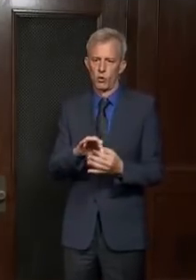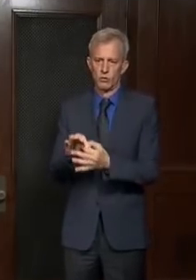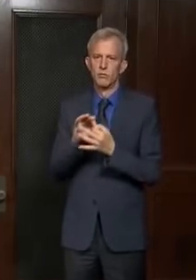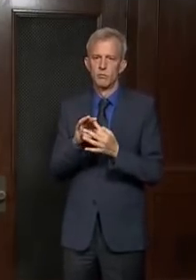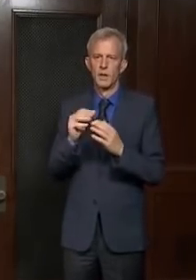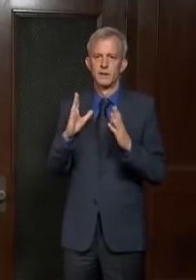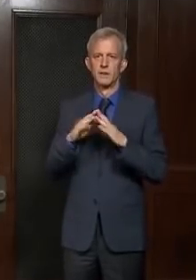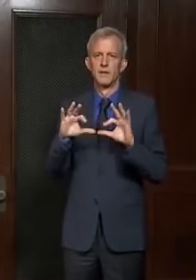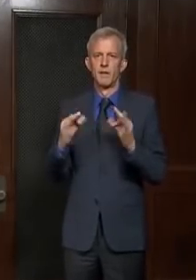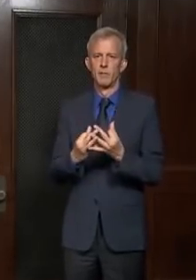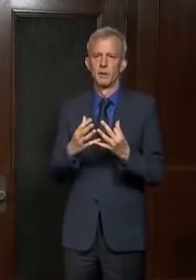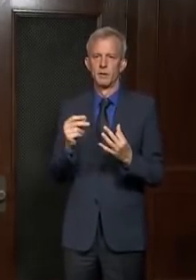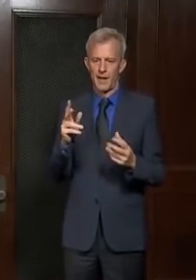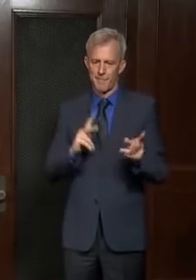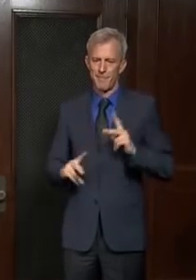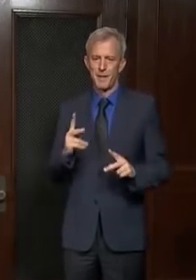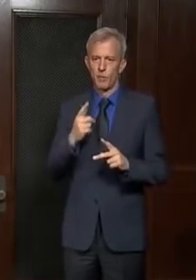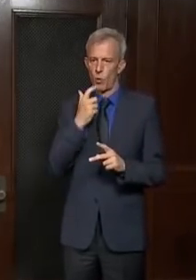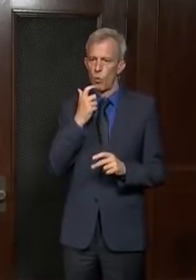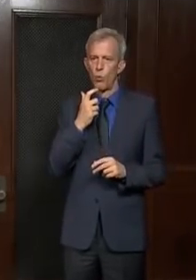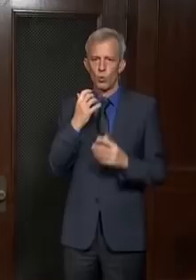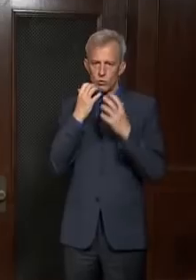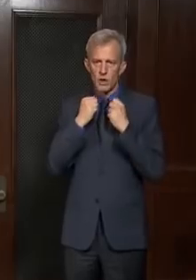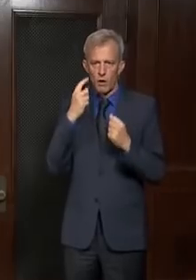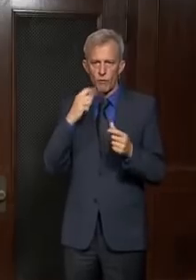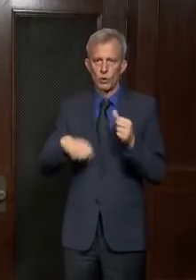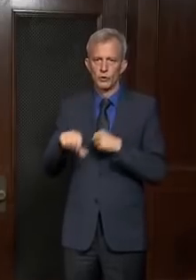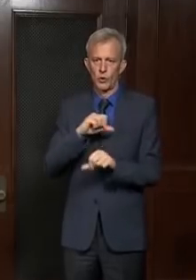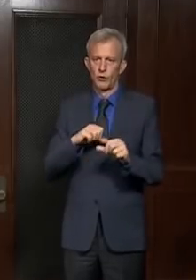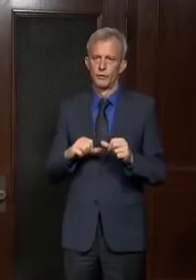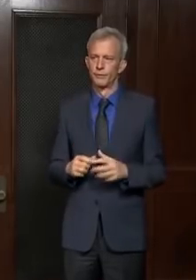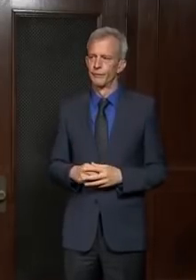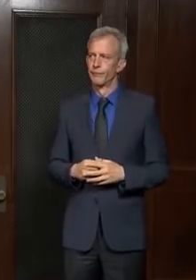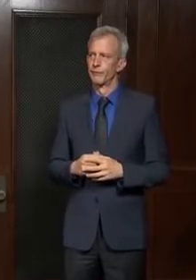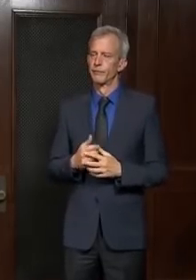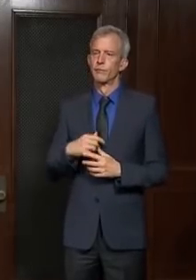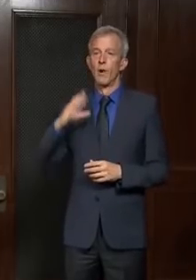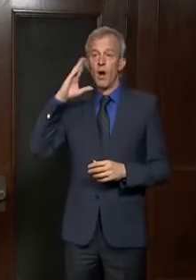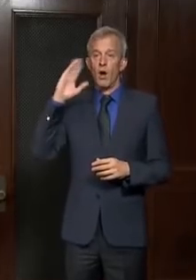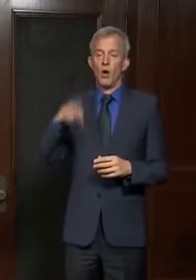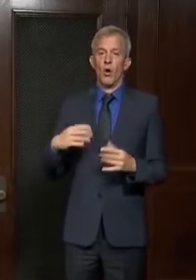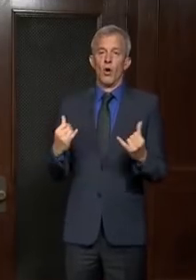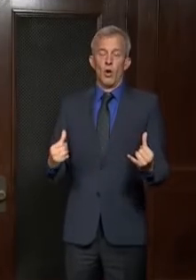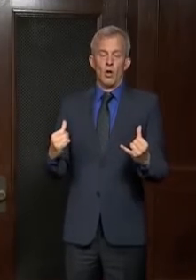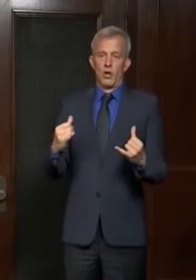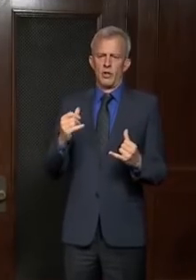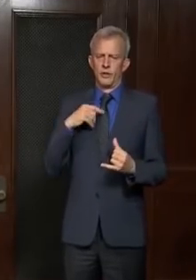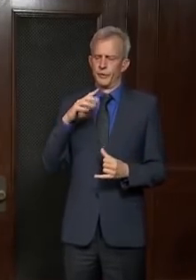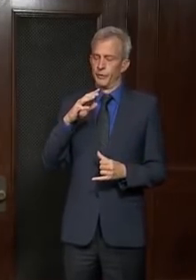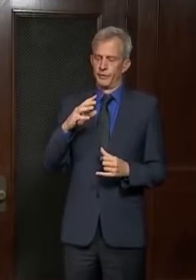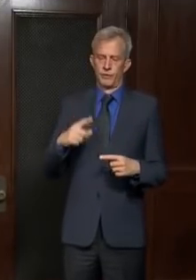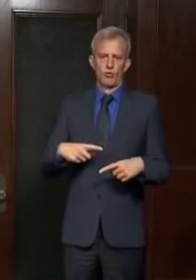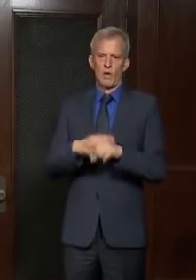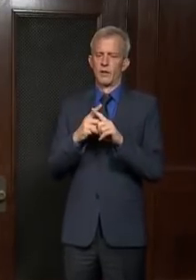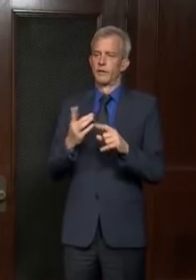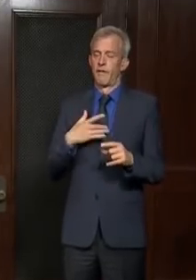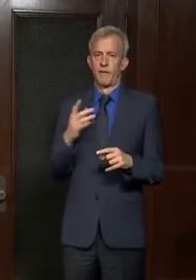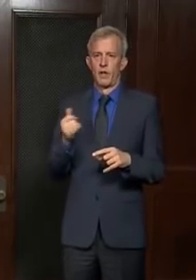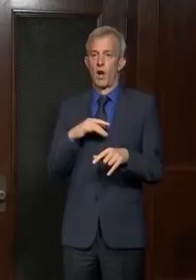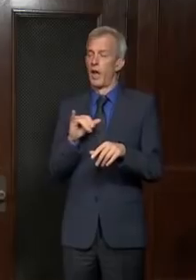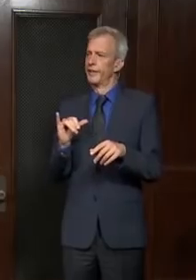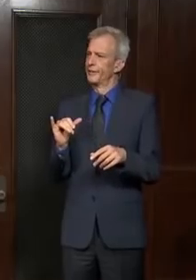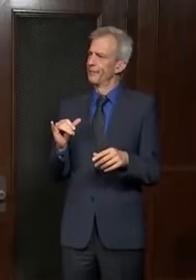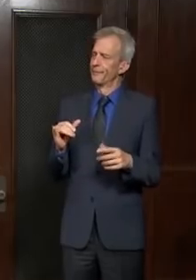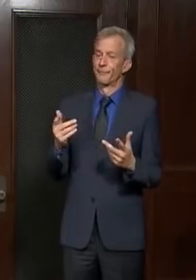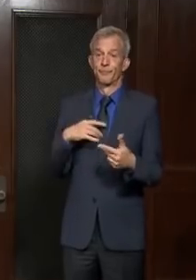that care for one another. I know this can be a befuddling crisis. Almost feels like driving down a foggy